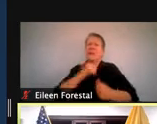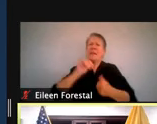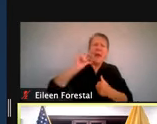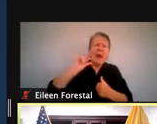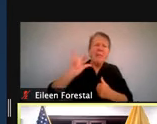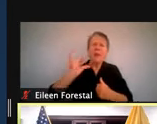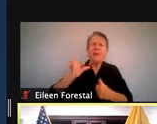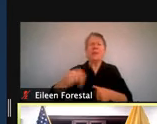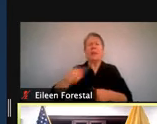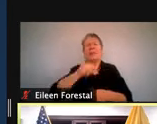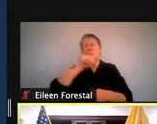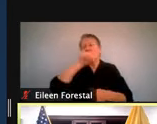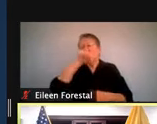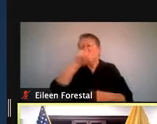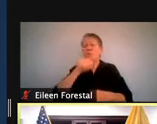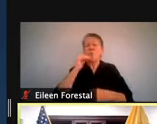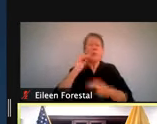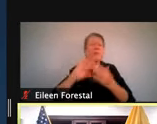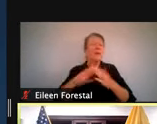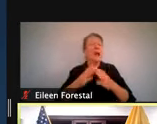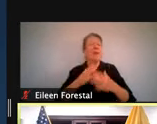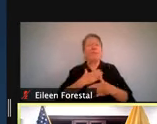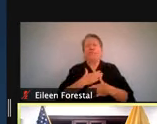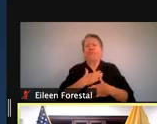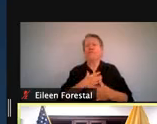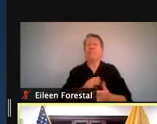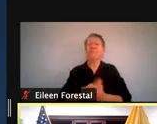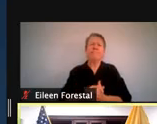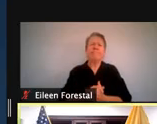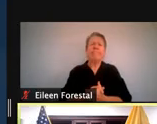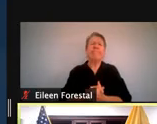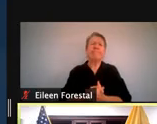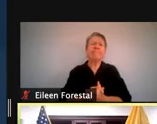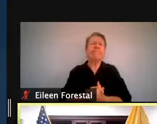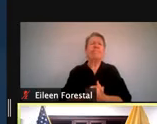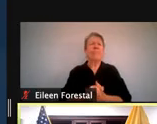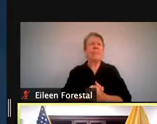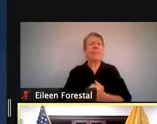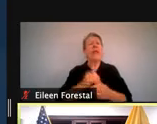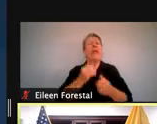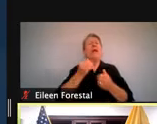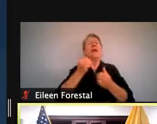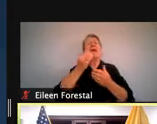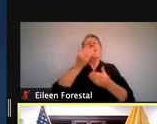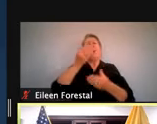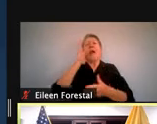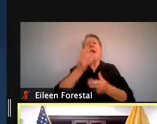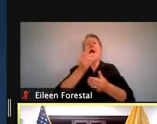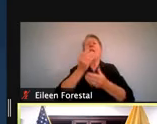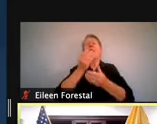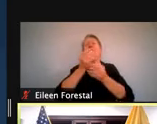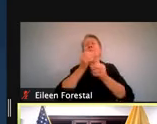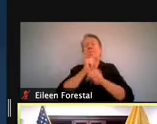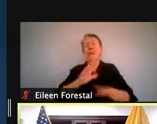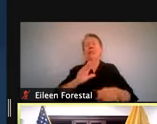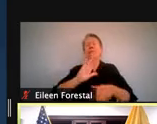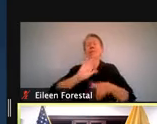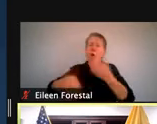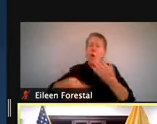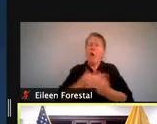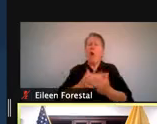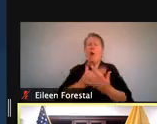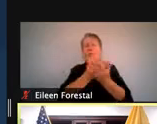him. And may God bless every soul we have lost to this pandemic, and may their memories and stories be a comfort to the families